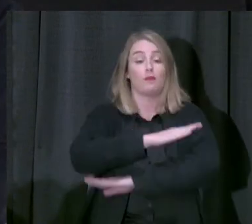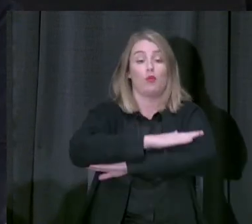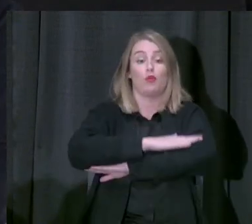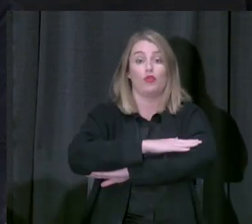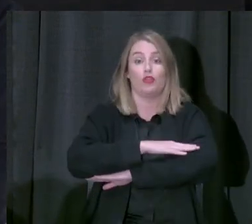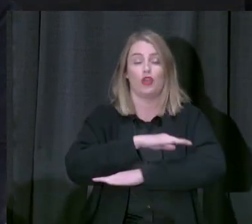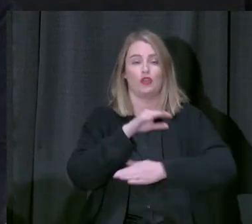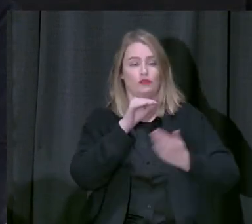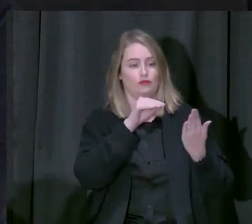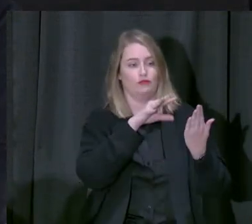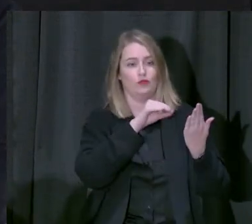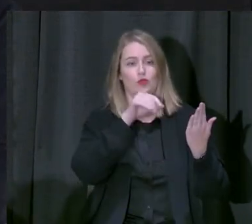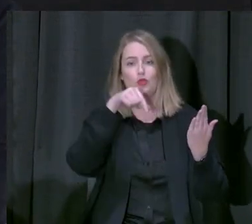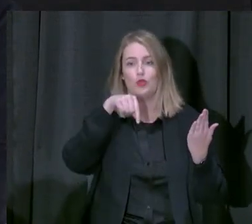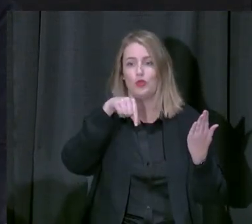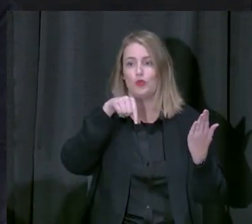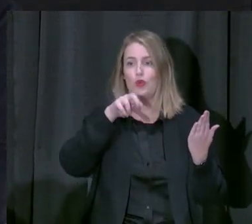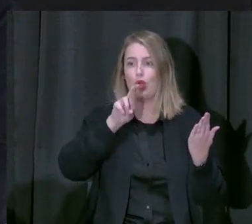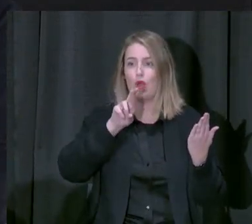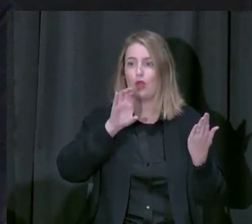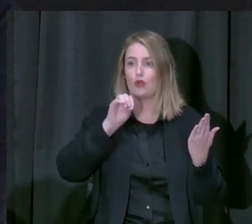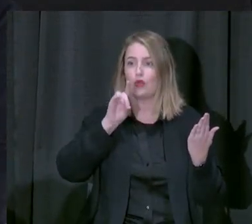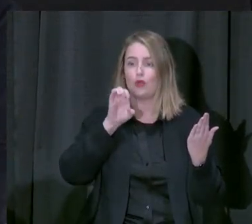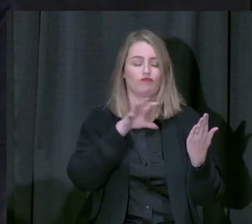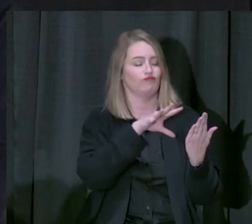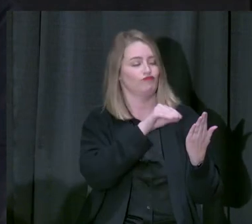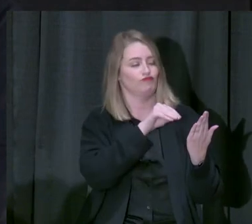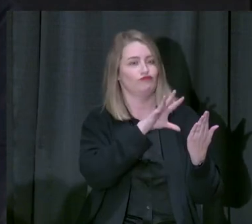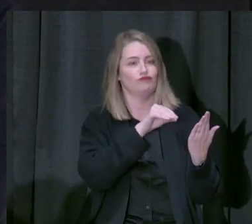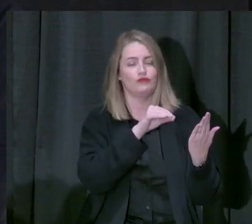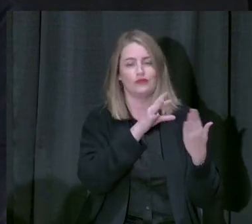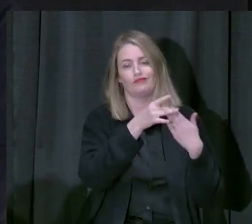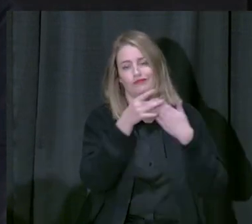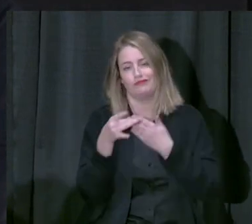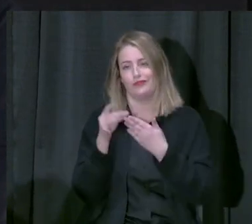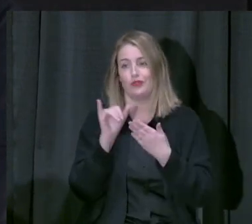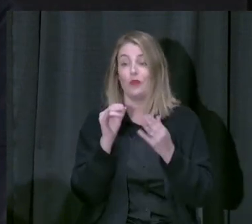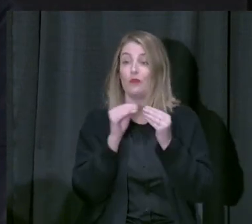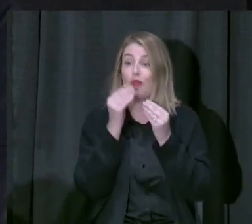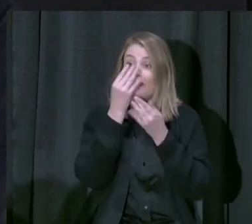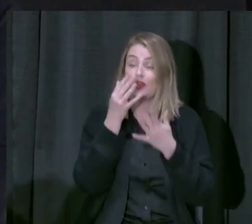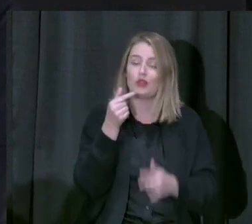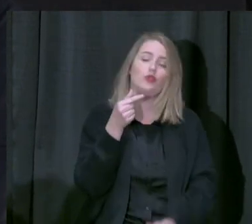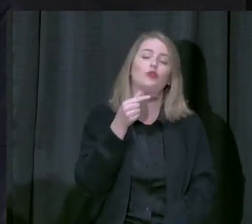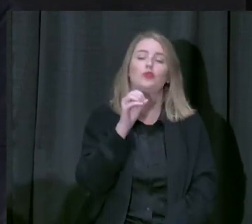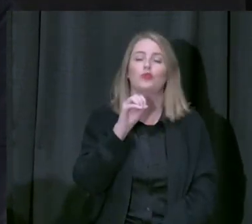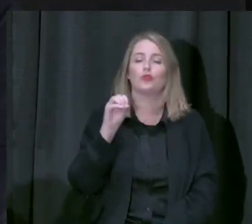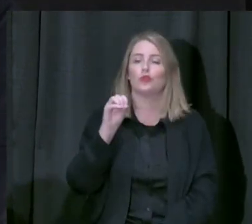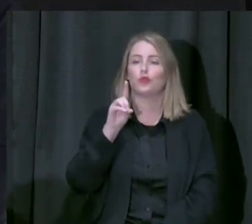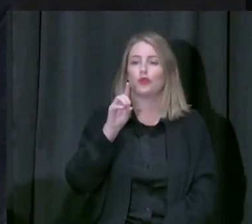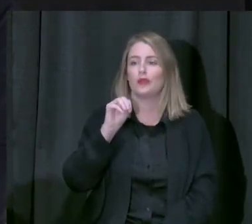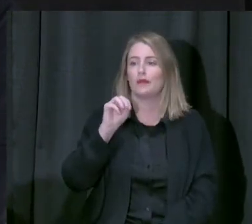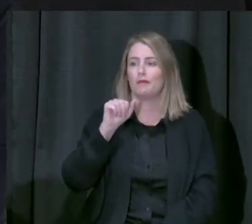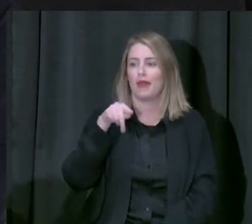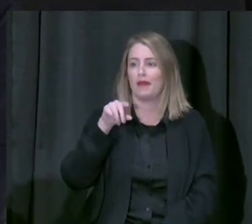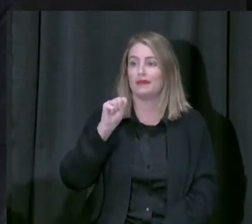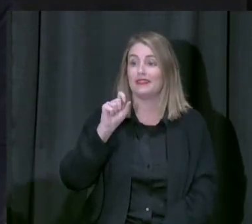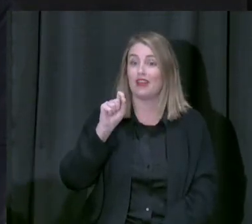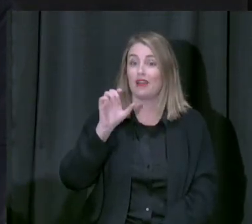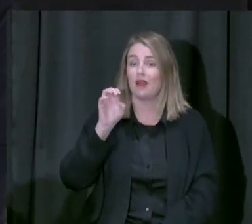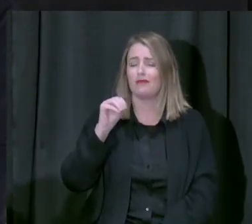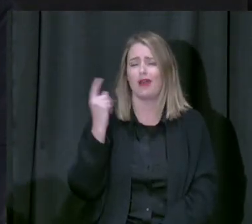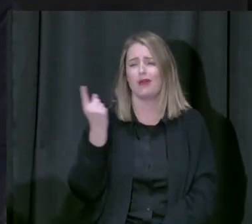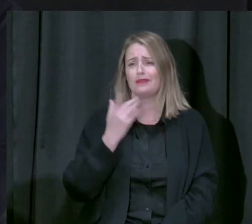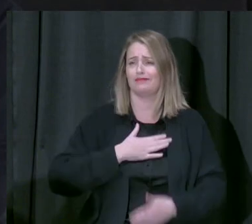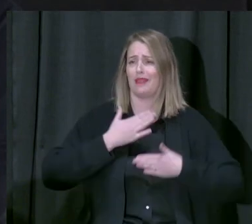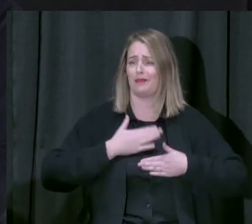that'll drive you to those particular locations. If you want more information, of course, it's goodmaps.com. And we're always happy to